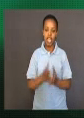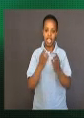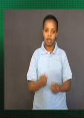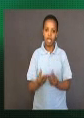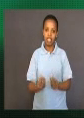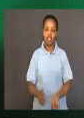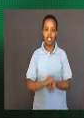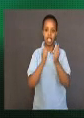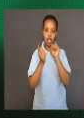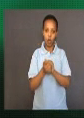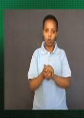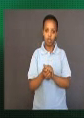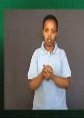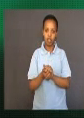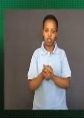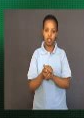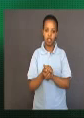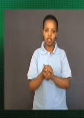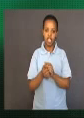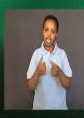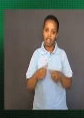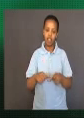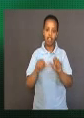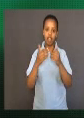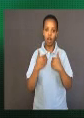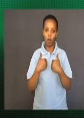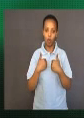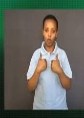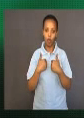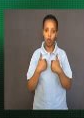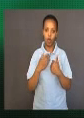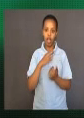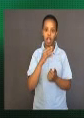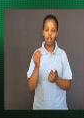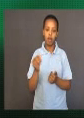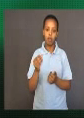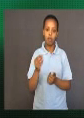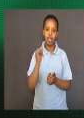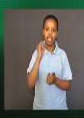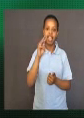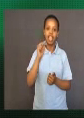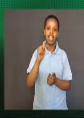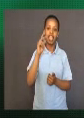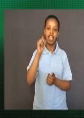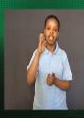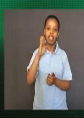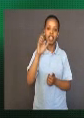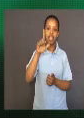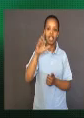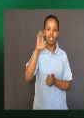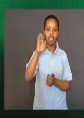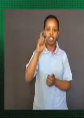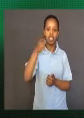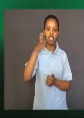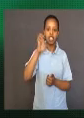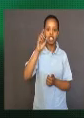evolutionary, progressive, and intelligent design, then you